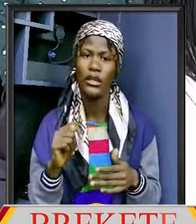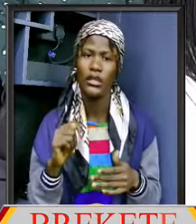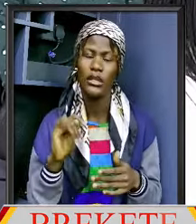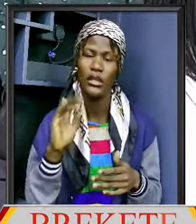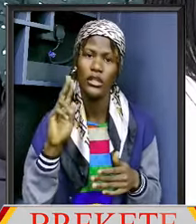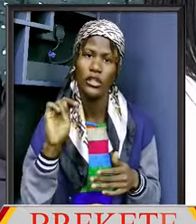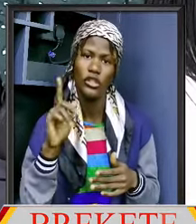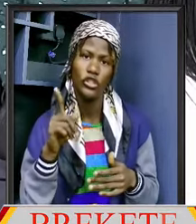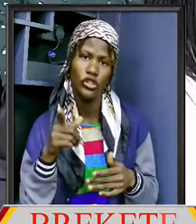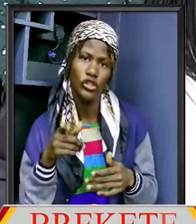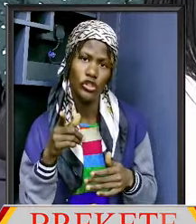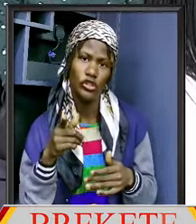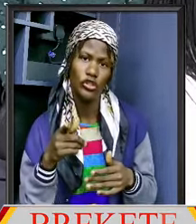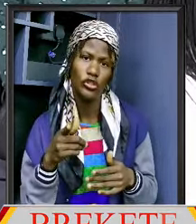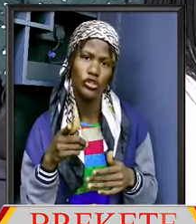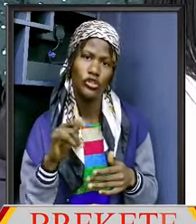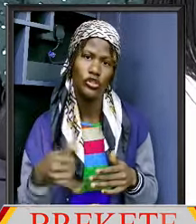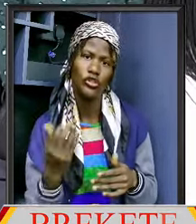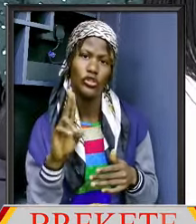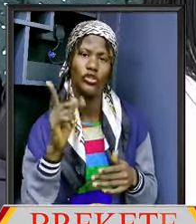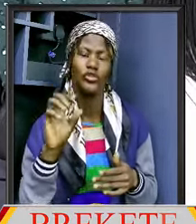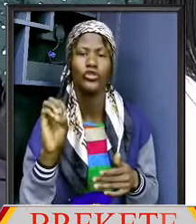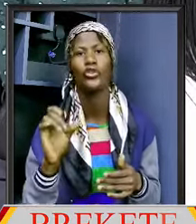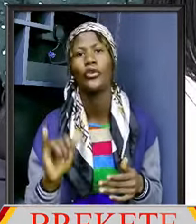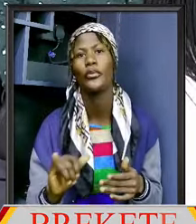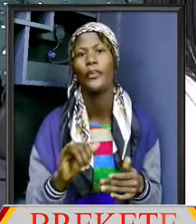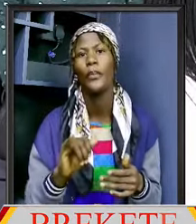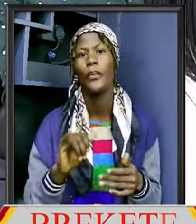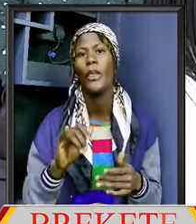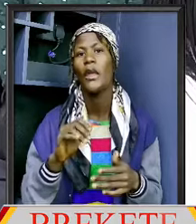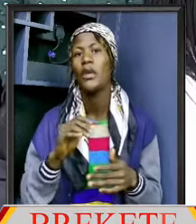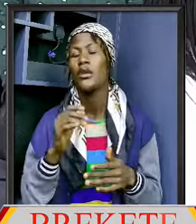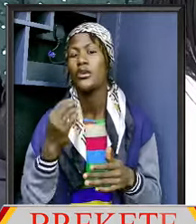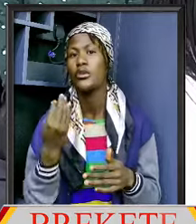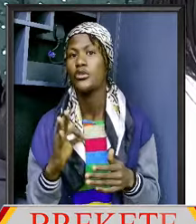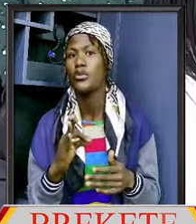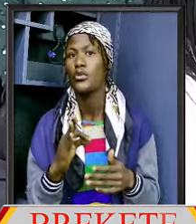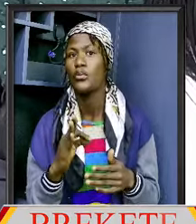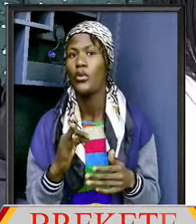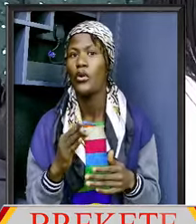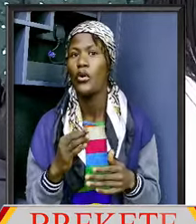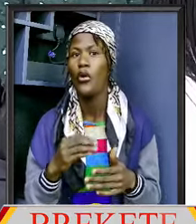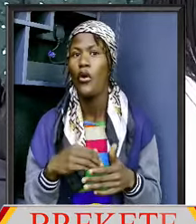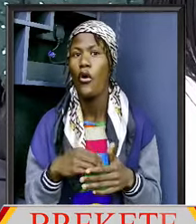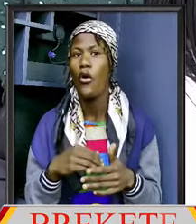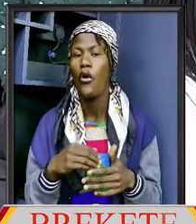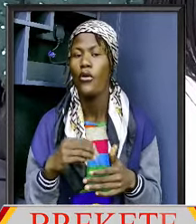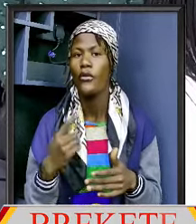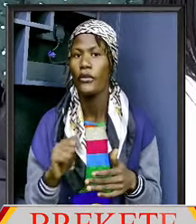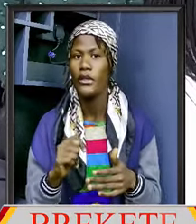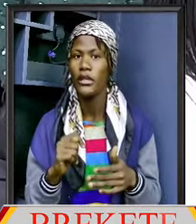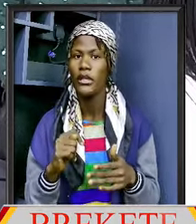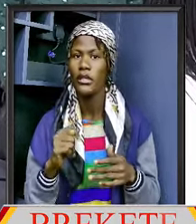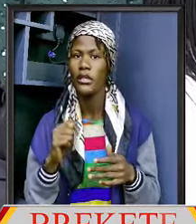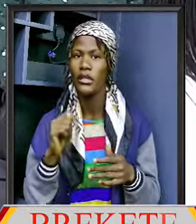come. Now make we say no, we no go allow them to they continue. We go do make